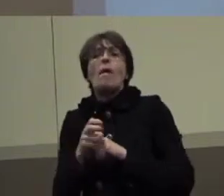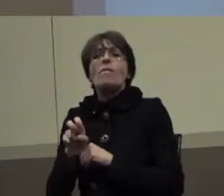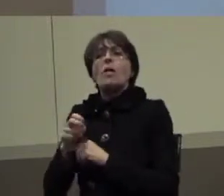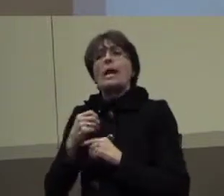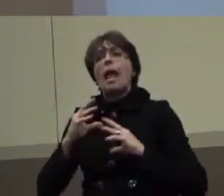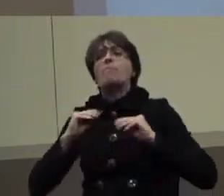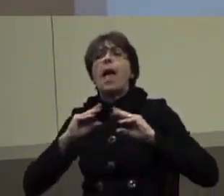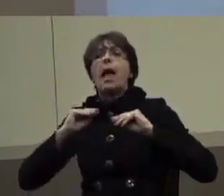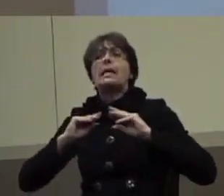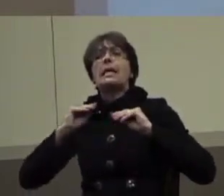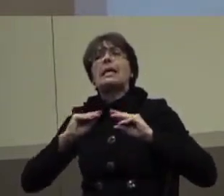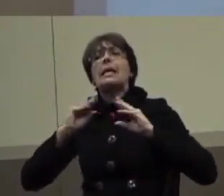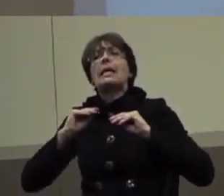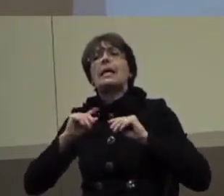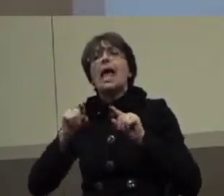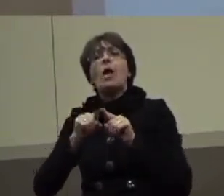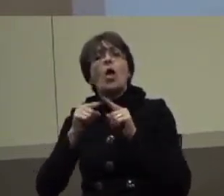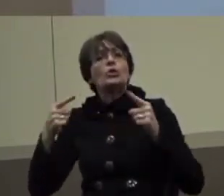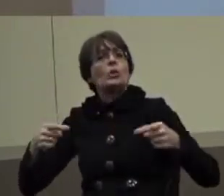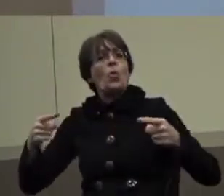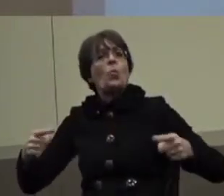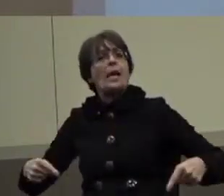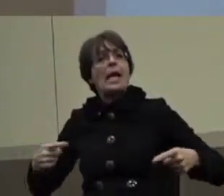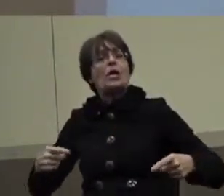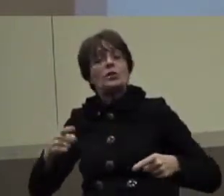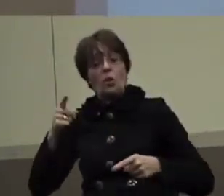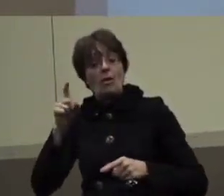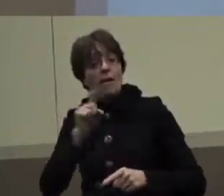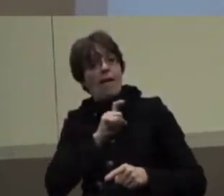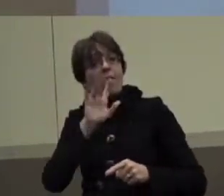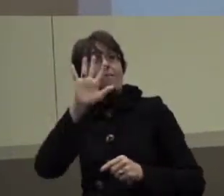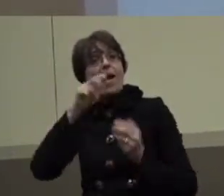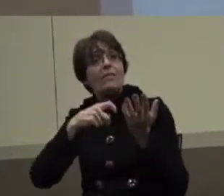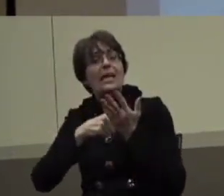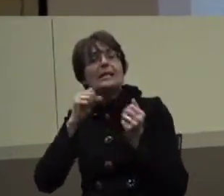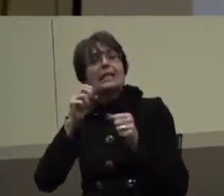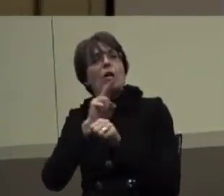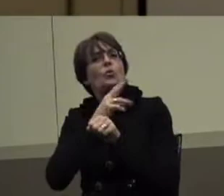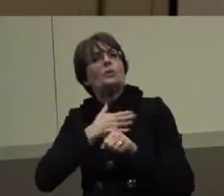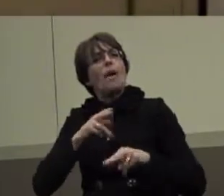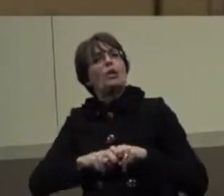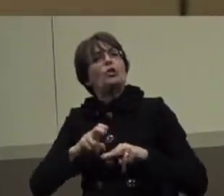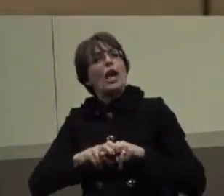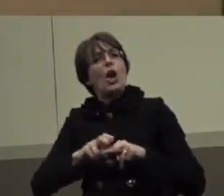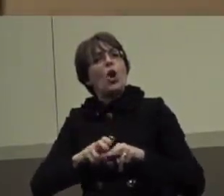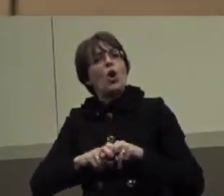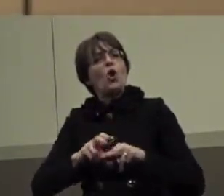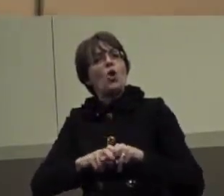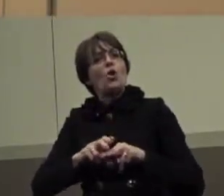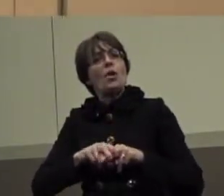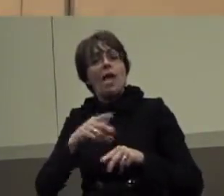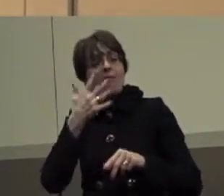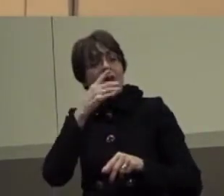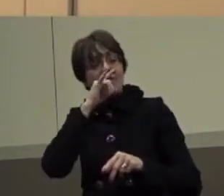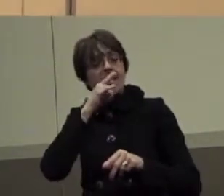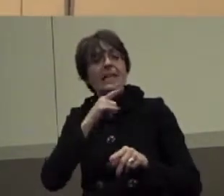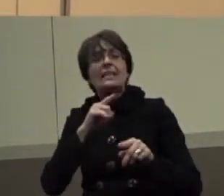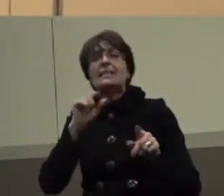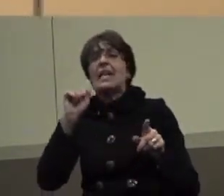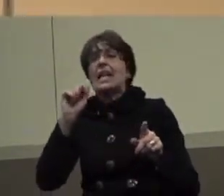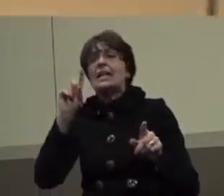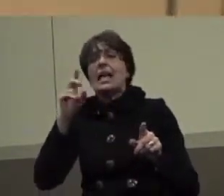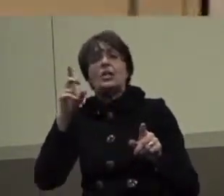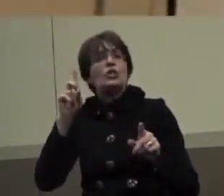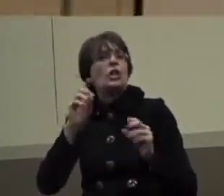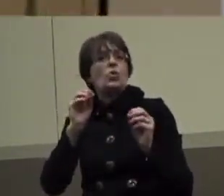padding, and it also had wheels. So that was they were excited. I had 5 kids who were ADHD and non-medicated. For 10